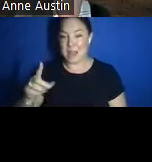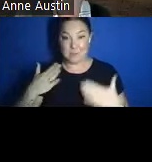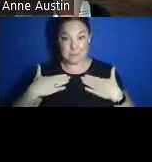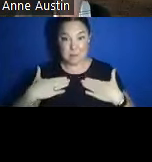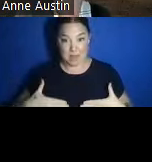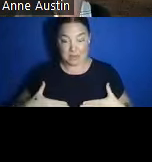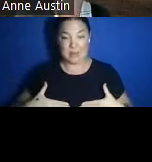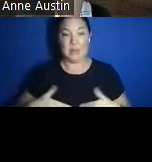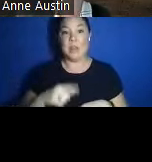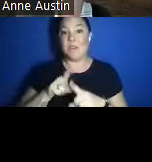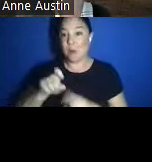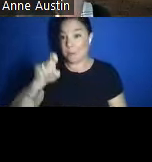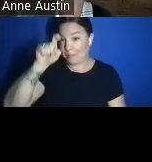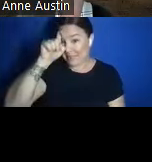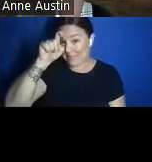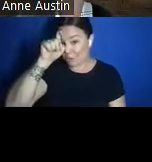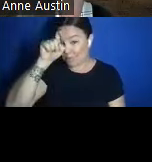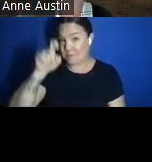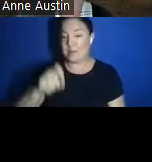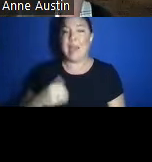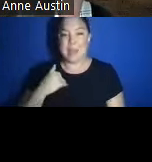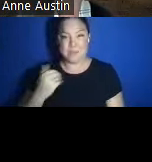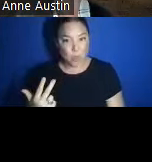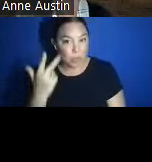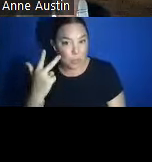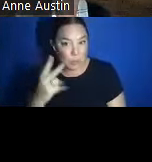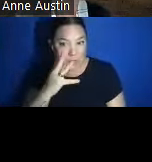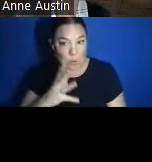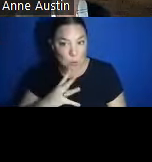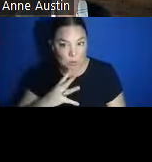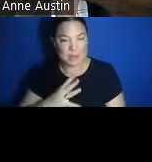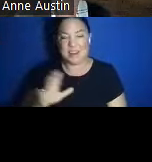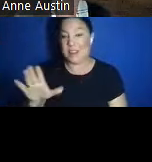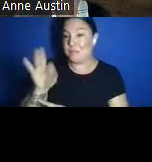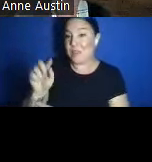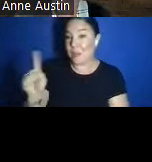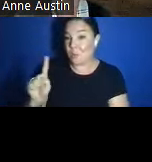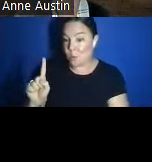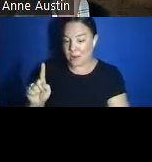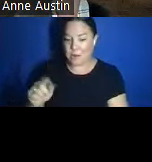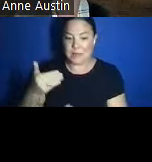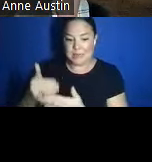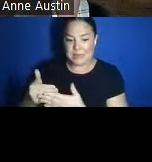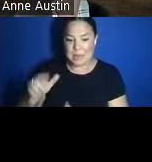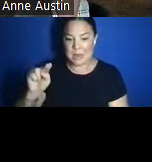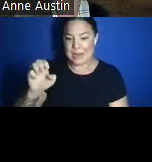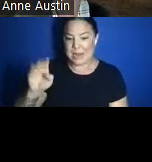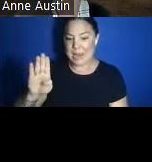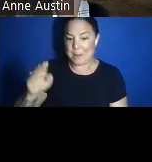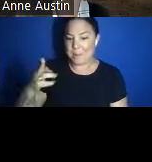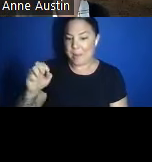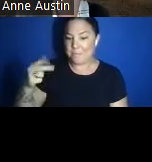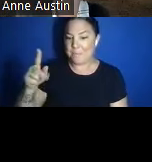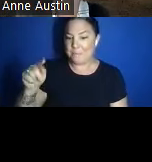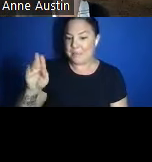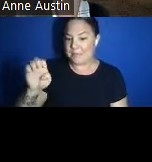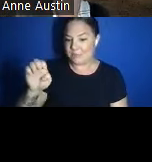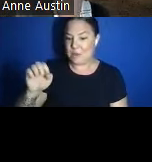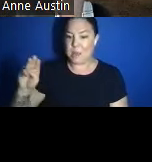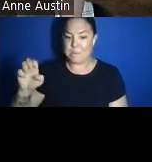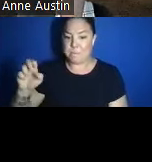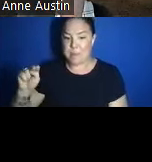Egypt, we will find three women that were found near the temple of Nebhepetre Mentuhotep II